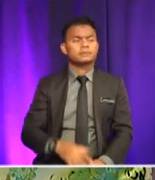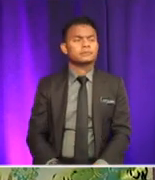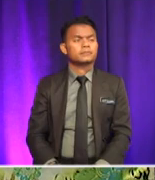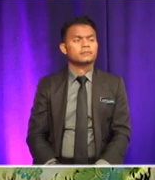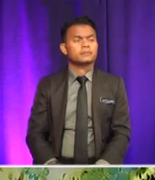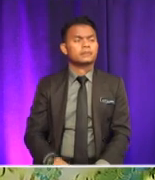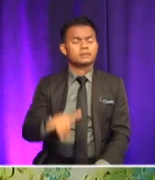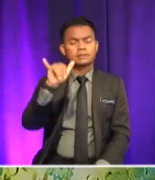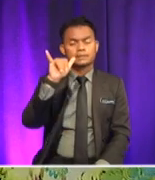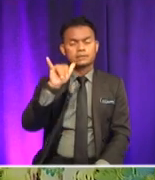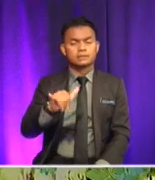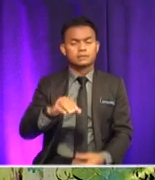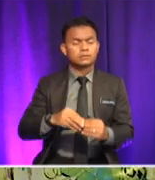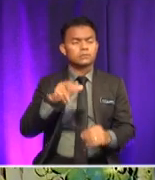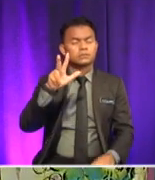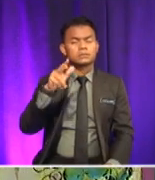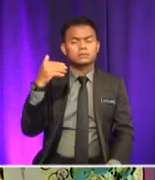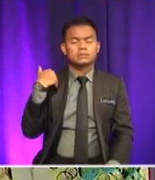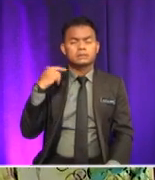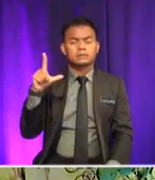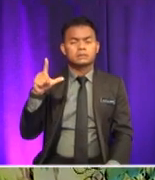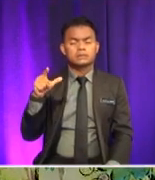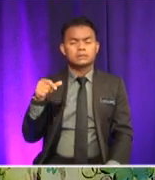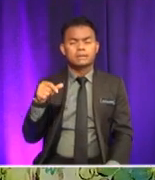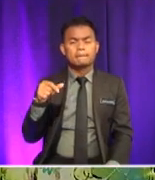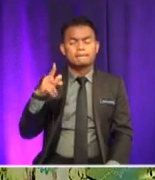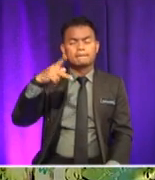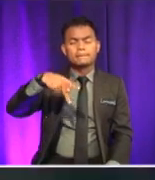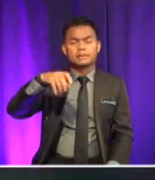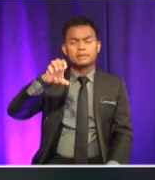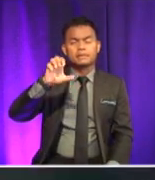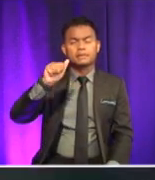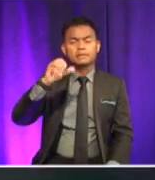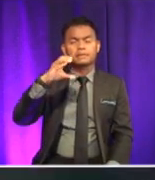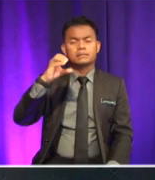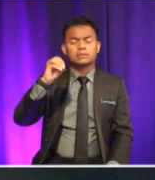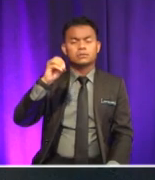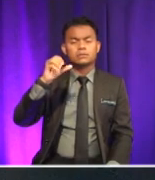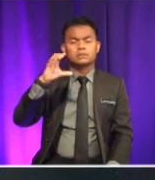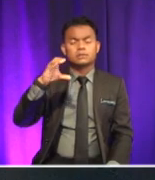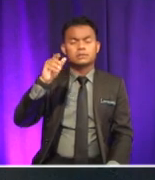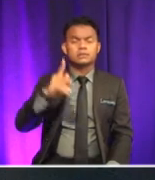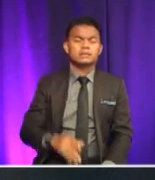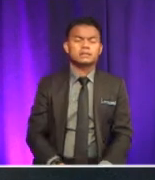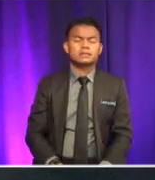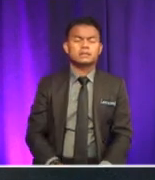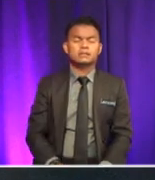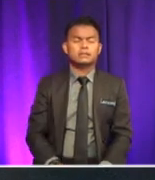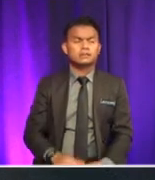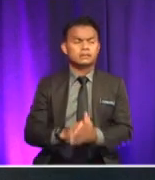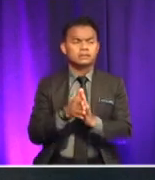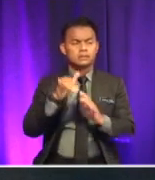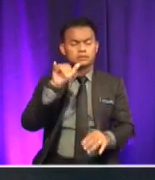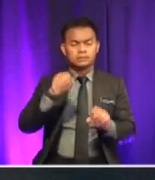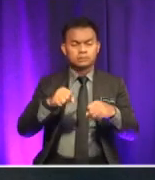kind of bird? Peacock, strutting the feathers. I see. All right. So these are the characters. Now, finally, we're going